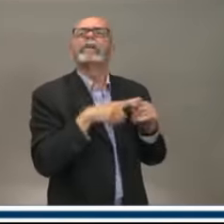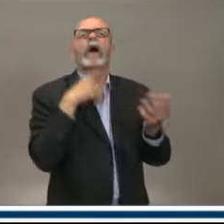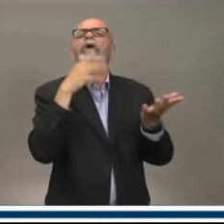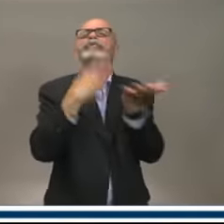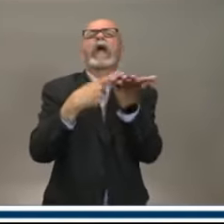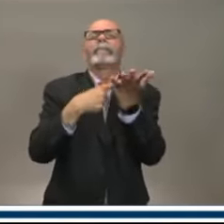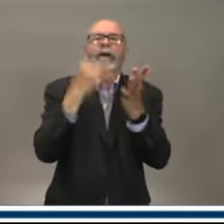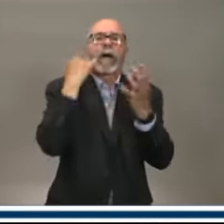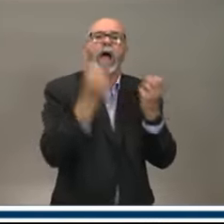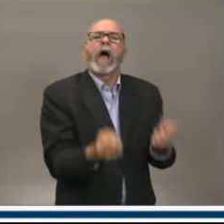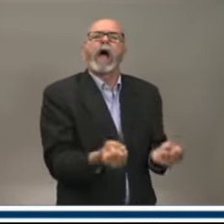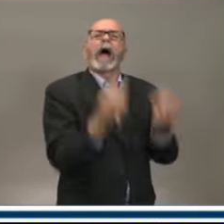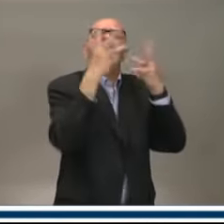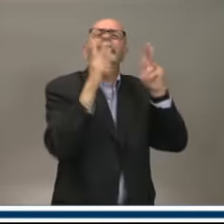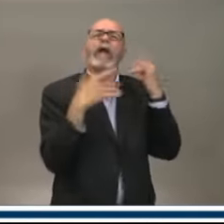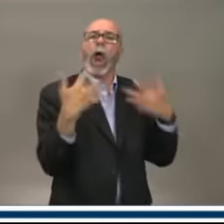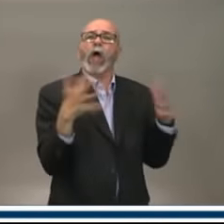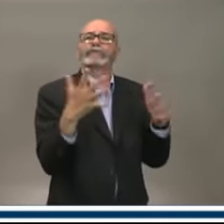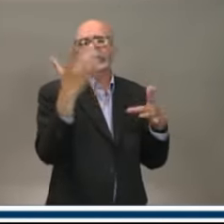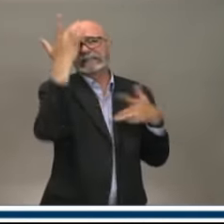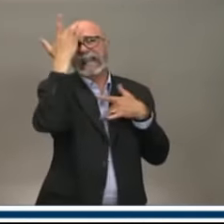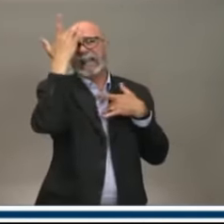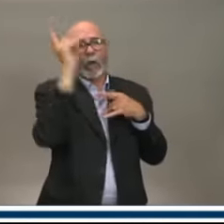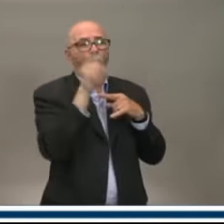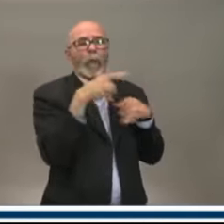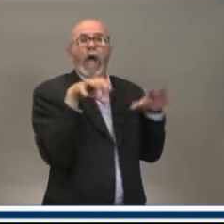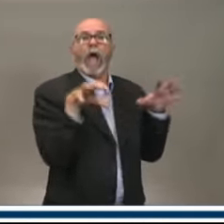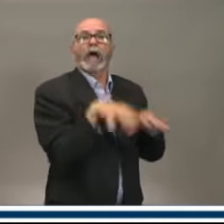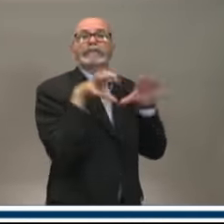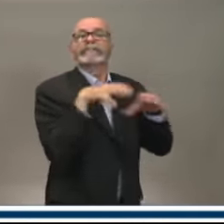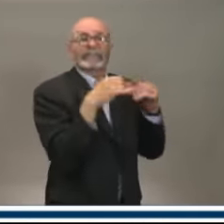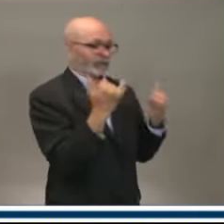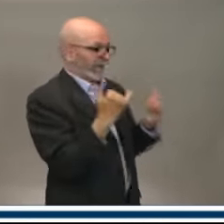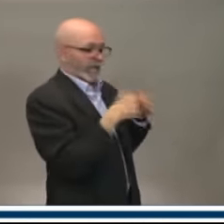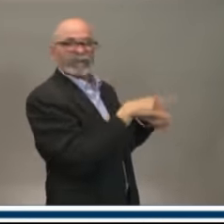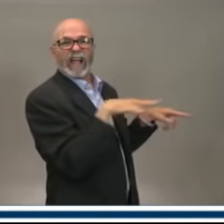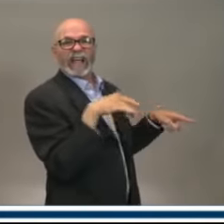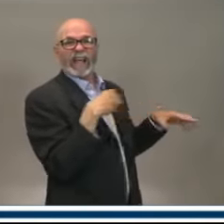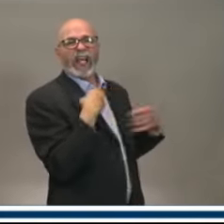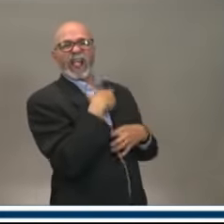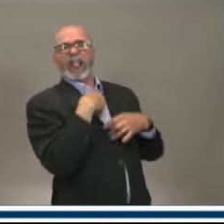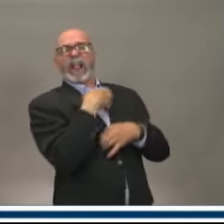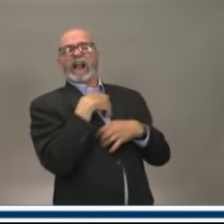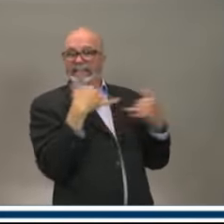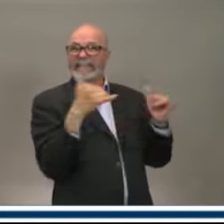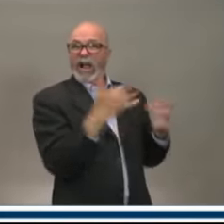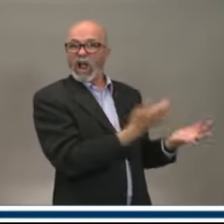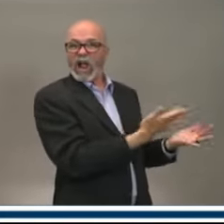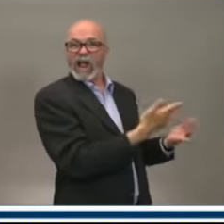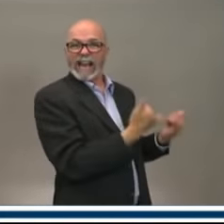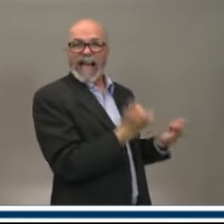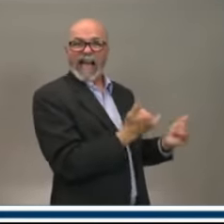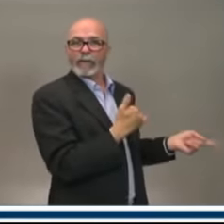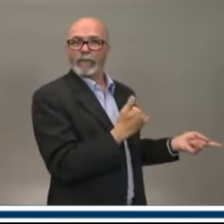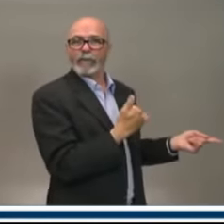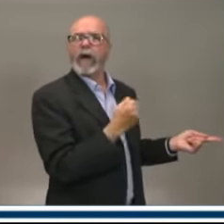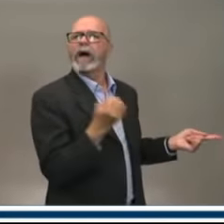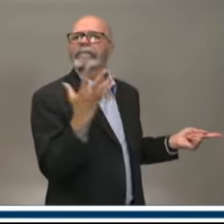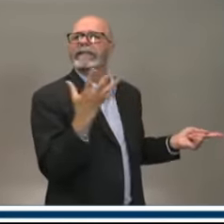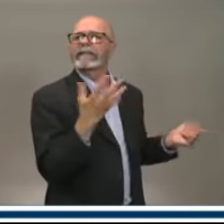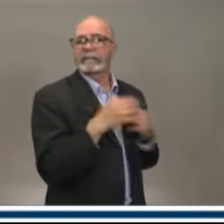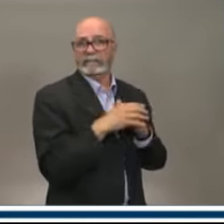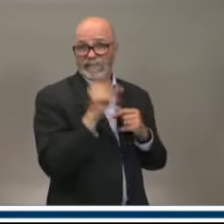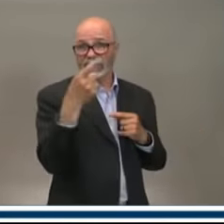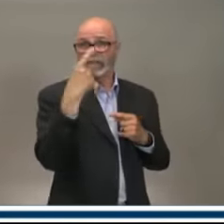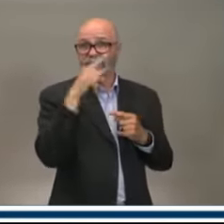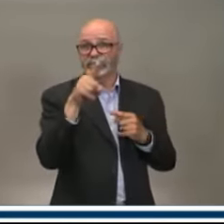current active cases only. And that seems like a good change to help the public understand the current situation. So can you do the same thing across